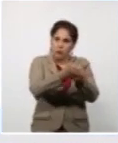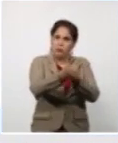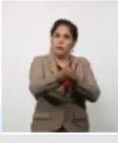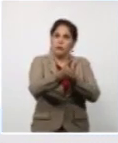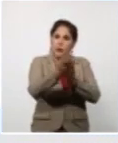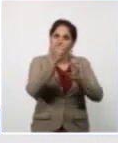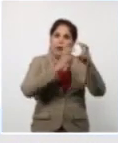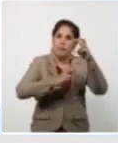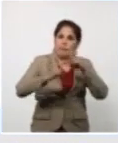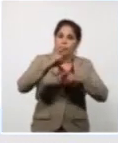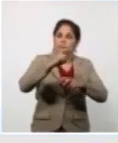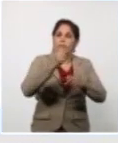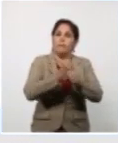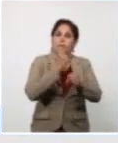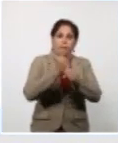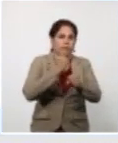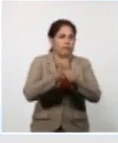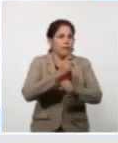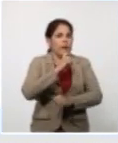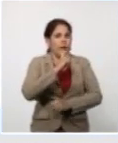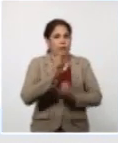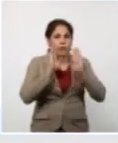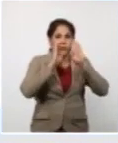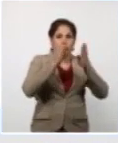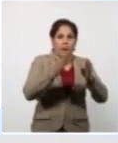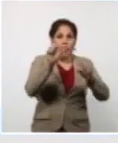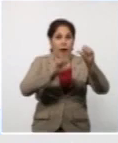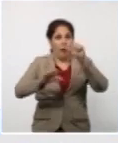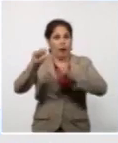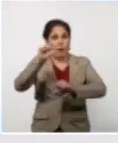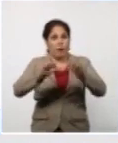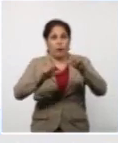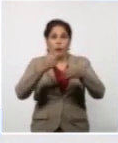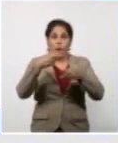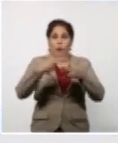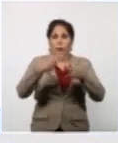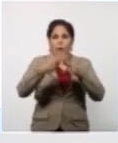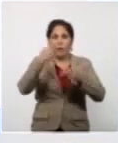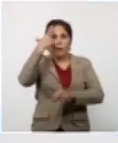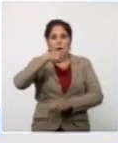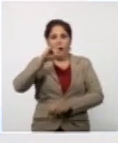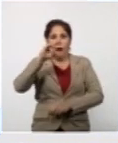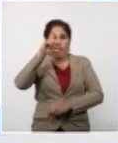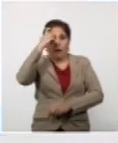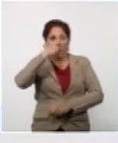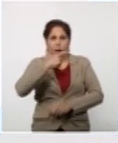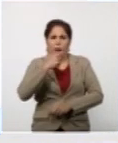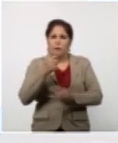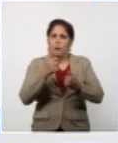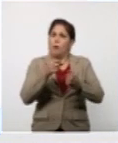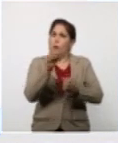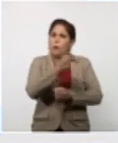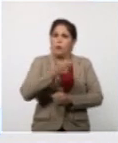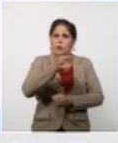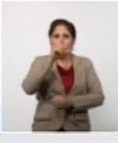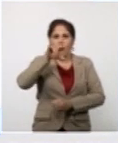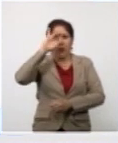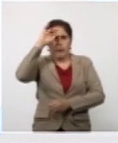epidemiologically related with the Alpha Pharmaceutical Laboratory